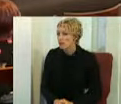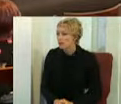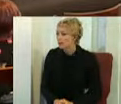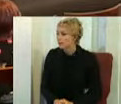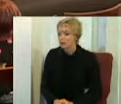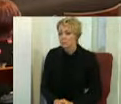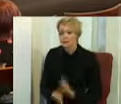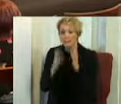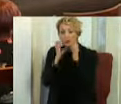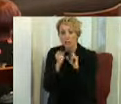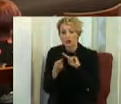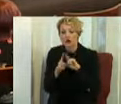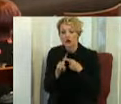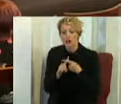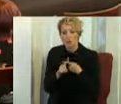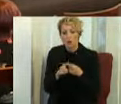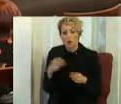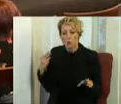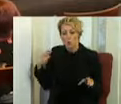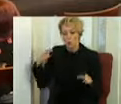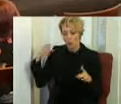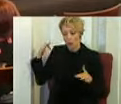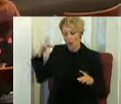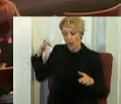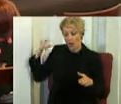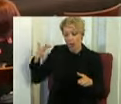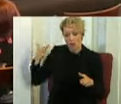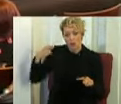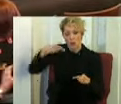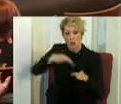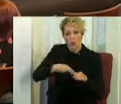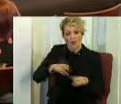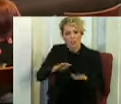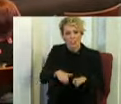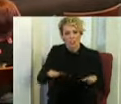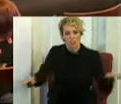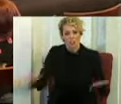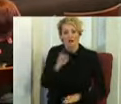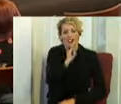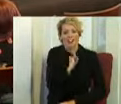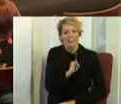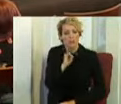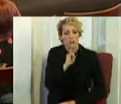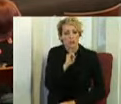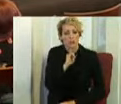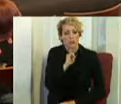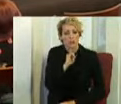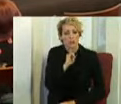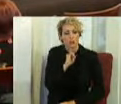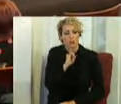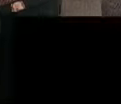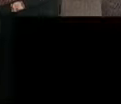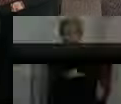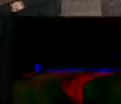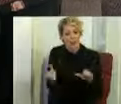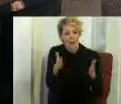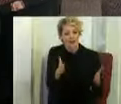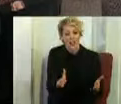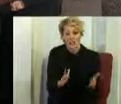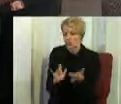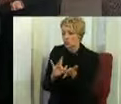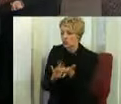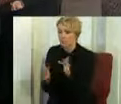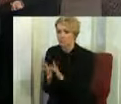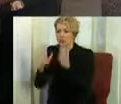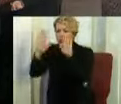Then, friends, we join all who have gone before us, the children of Israel, John the Baptizer, Jesus, the great teacher